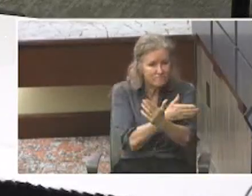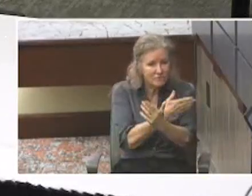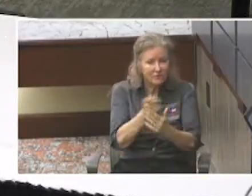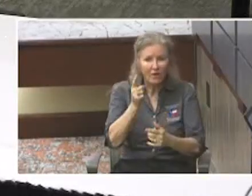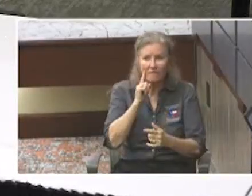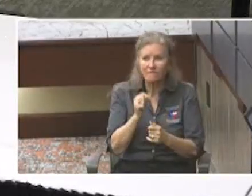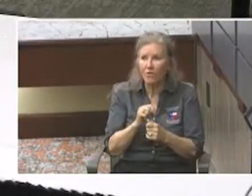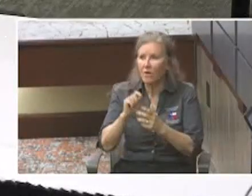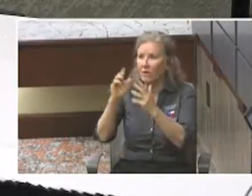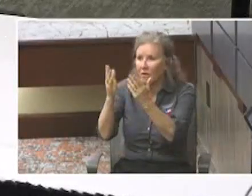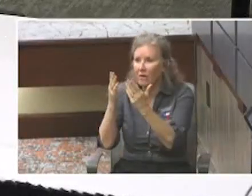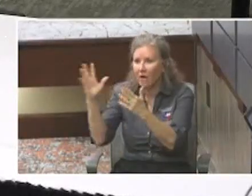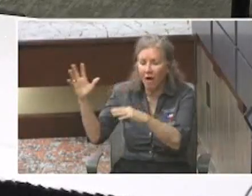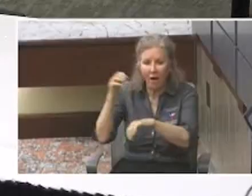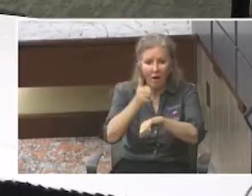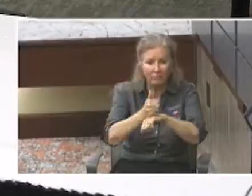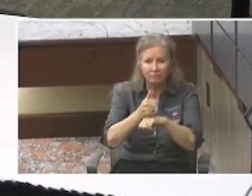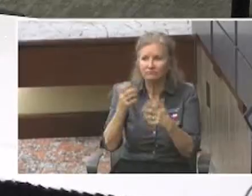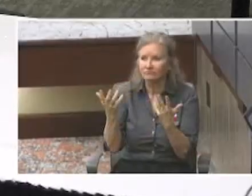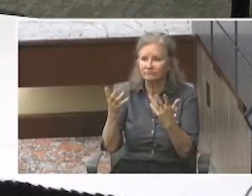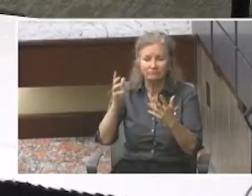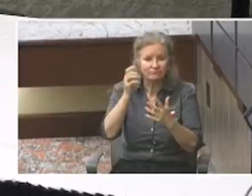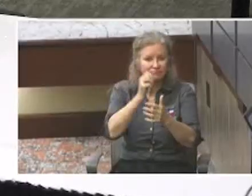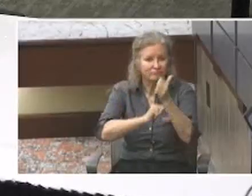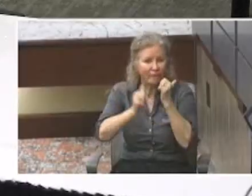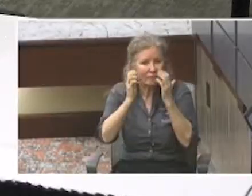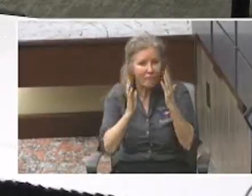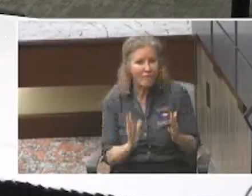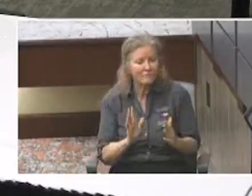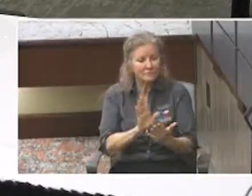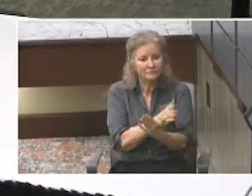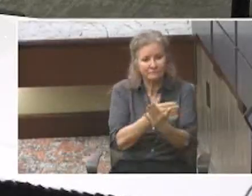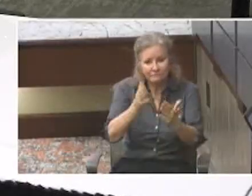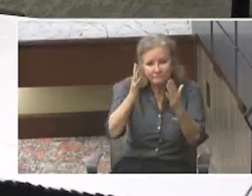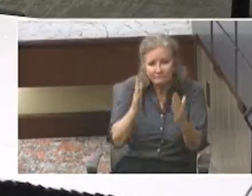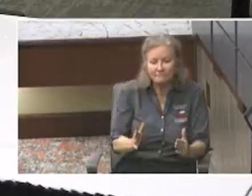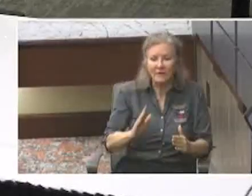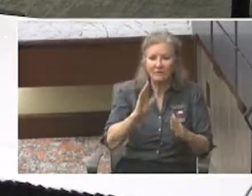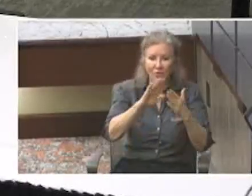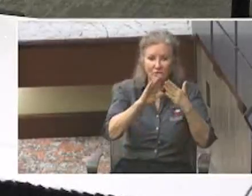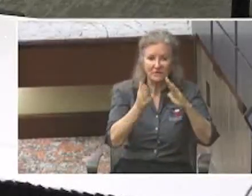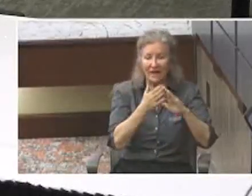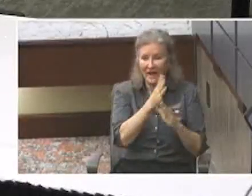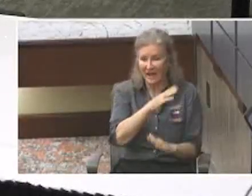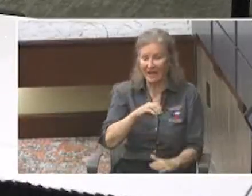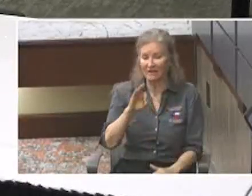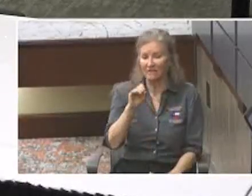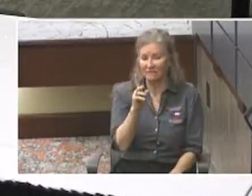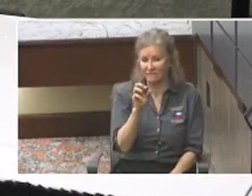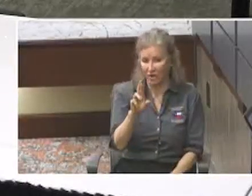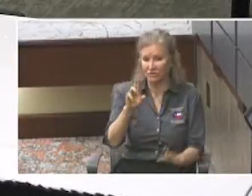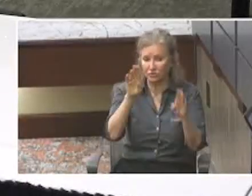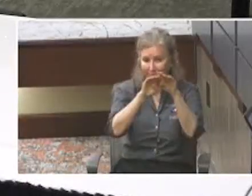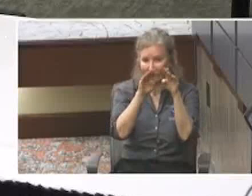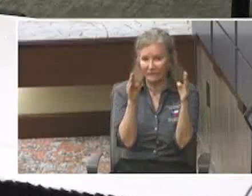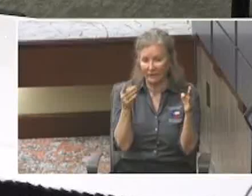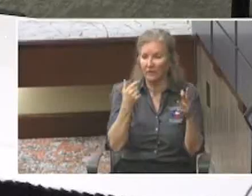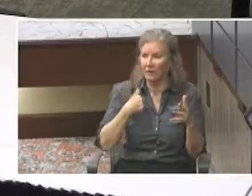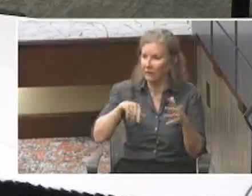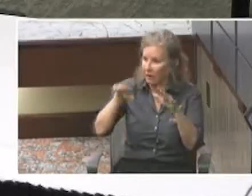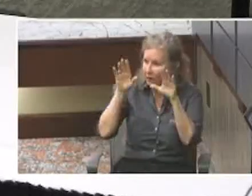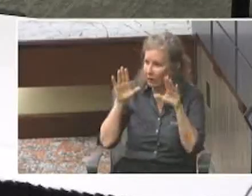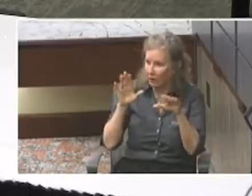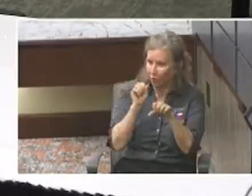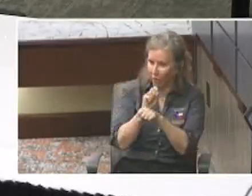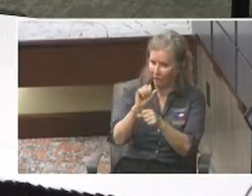talent, but also marketing talent, marketing the city, marketing Foster Pavilion as well. And they've just done incredible work and